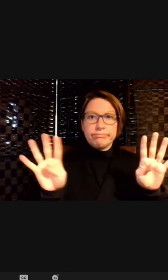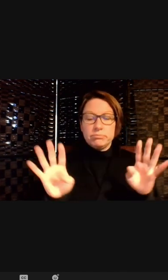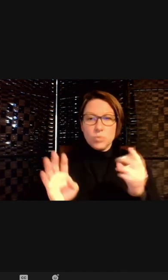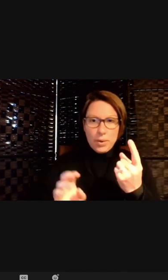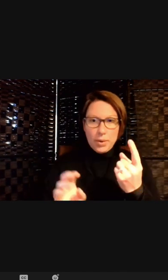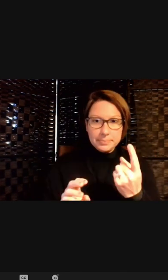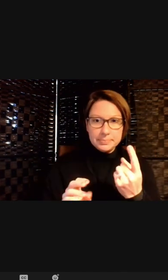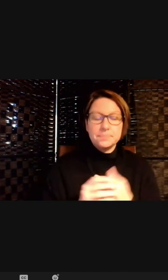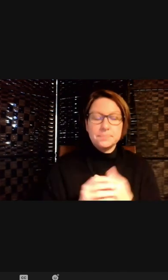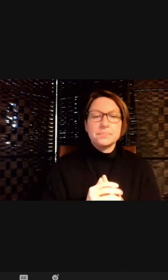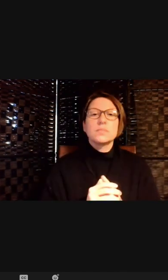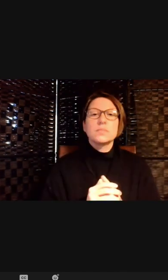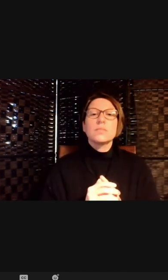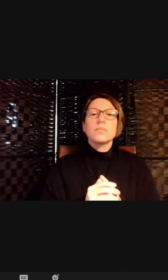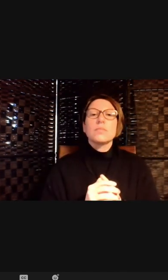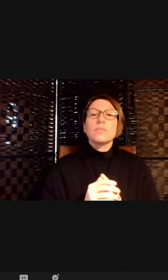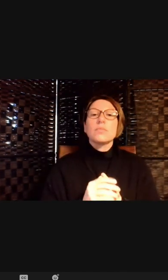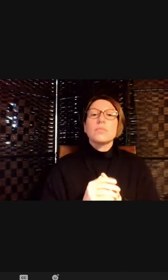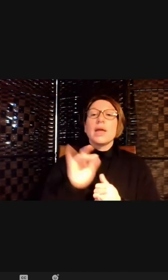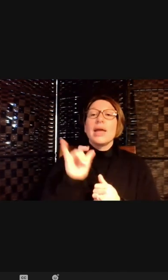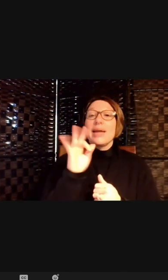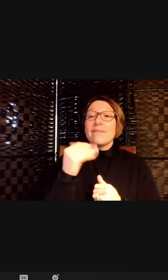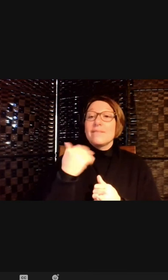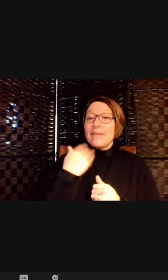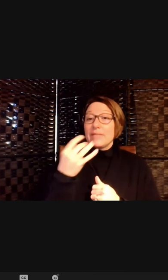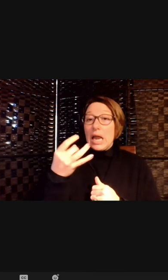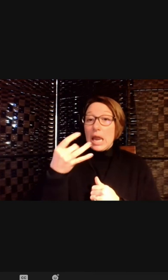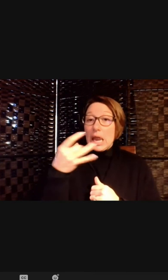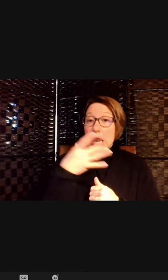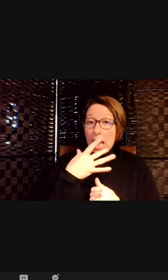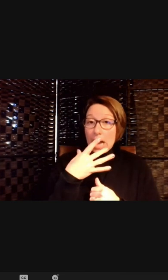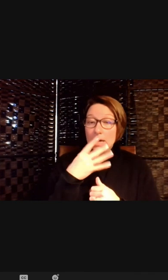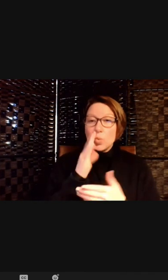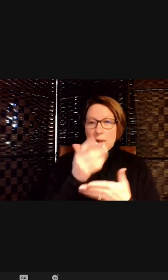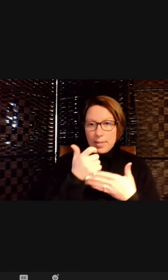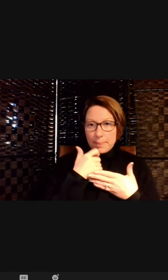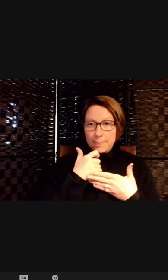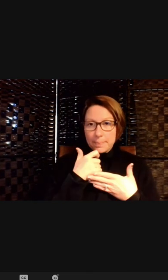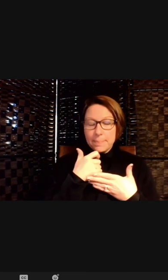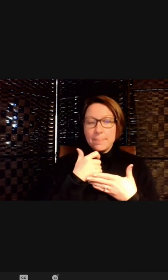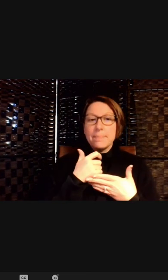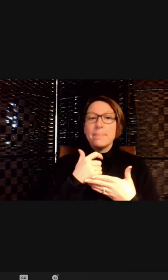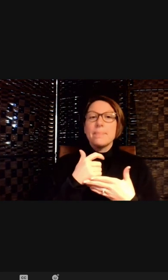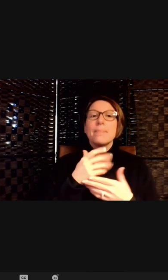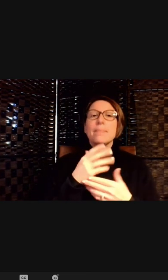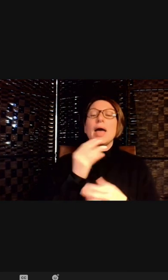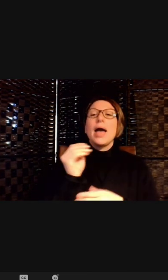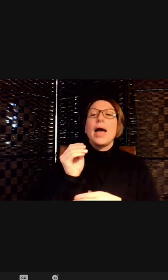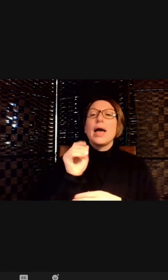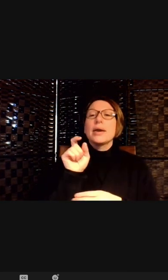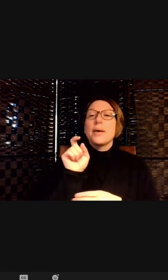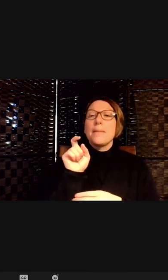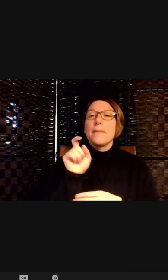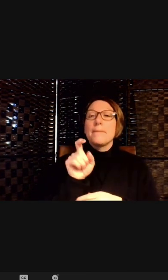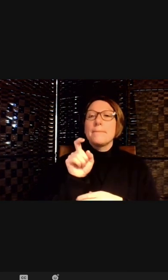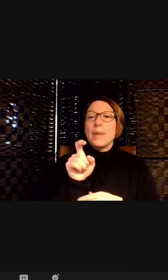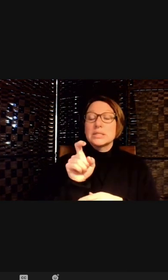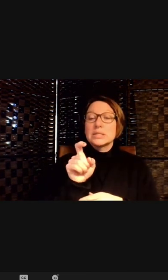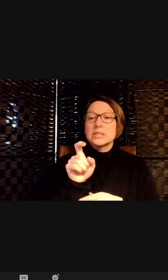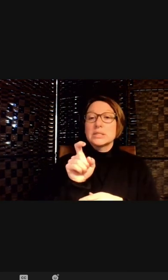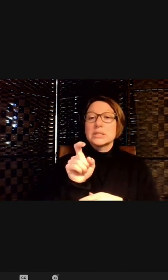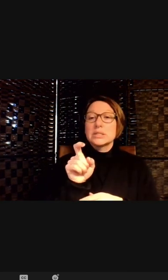Does best with things that have lighted property or presented with lights. And it needs to be presented at a near